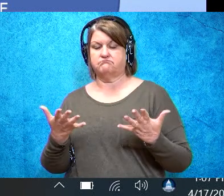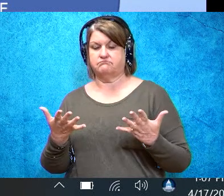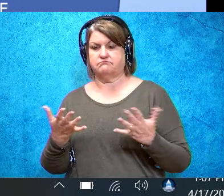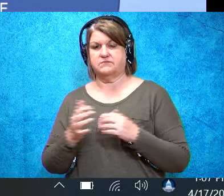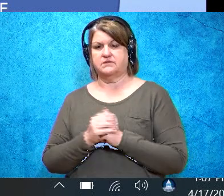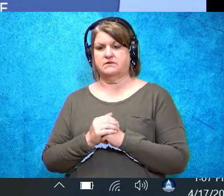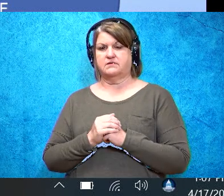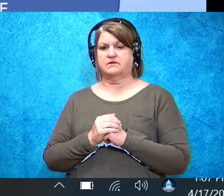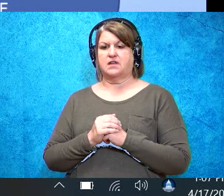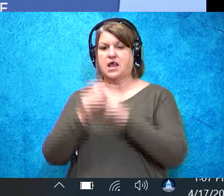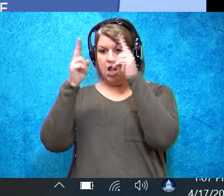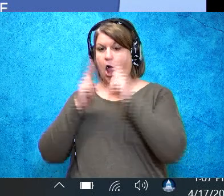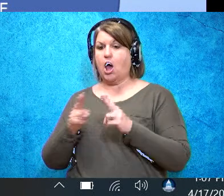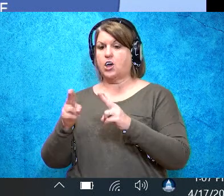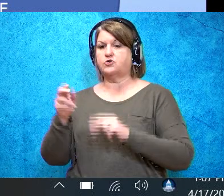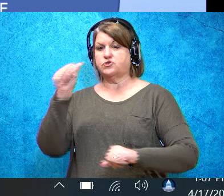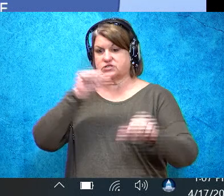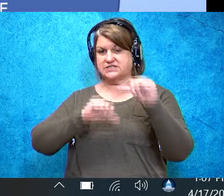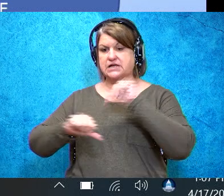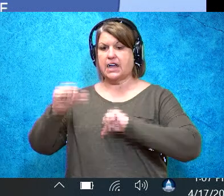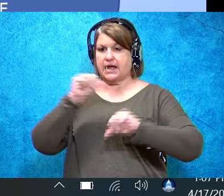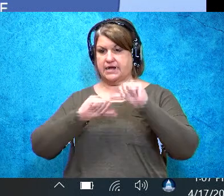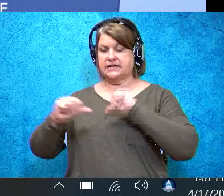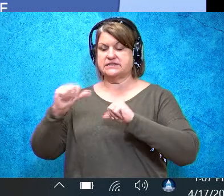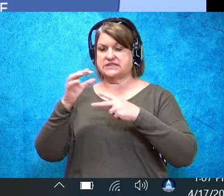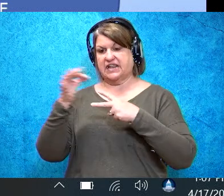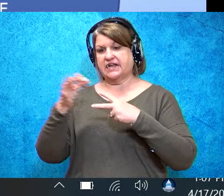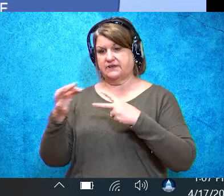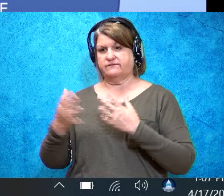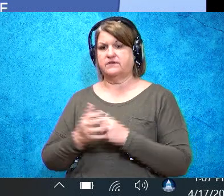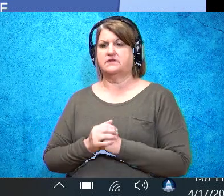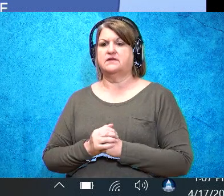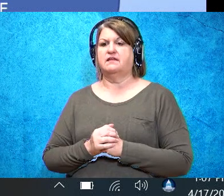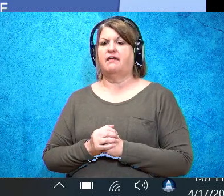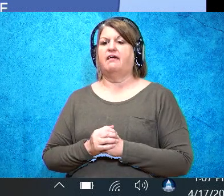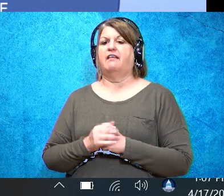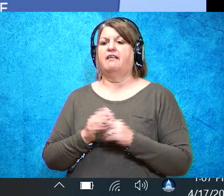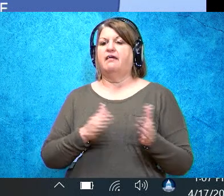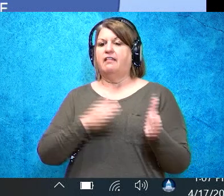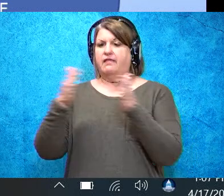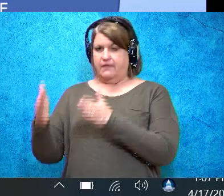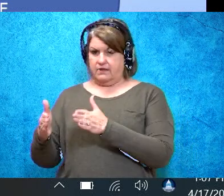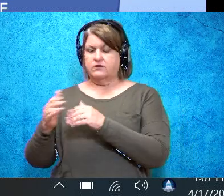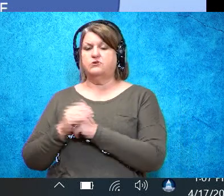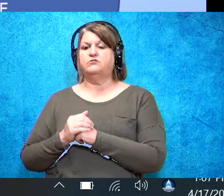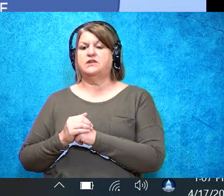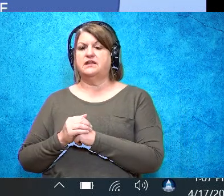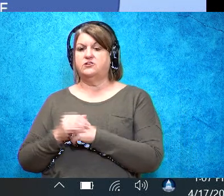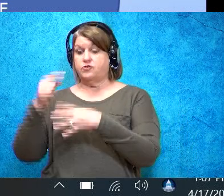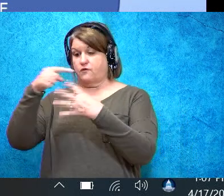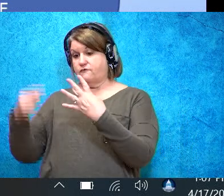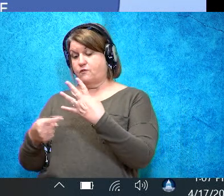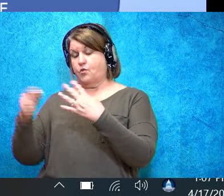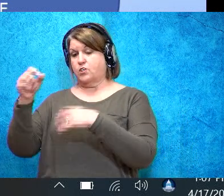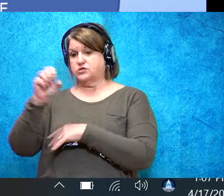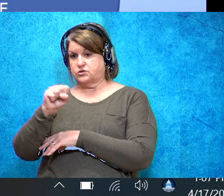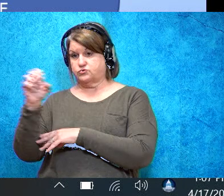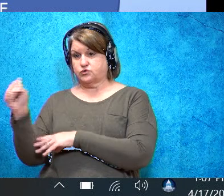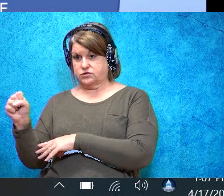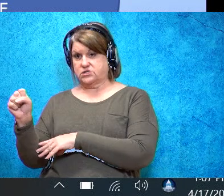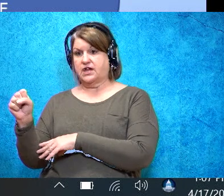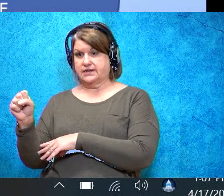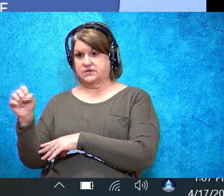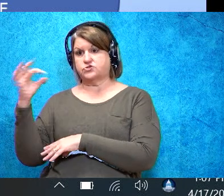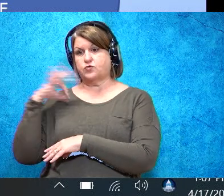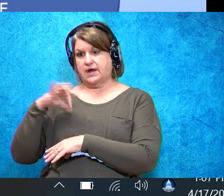elective. Here again, you need your 4 social studies credits, and they would also have to be honors level or